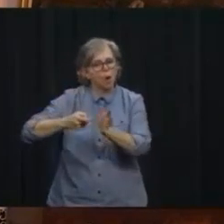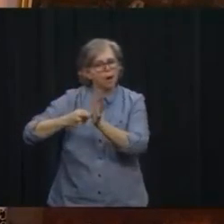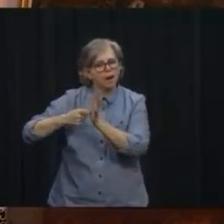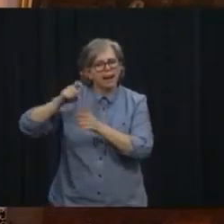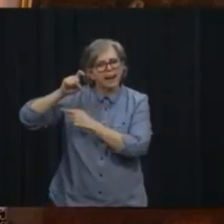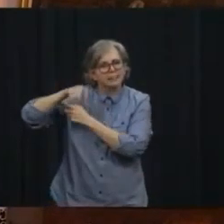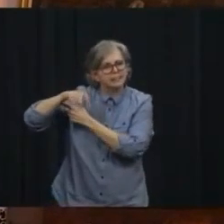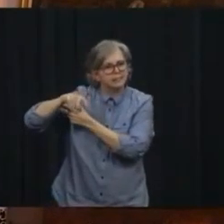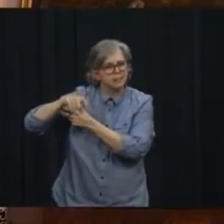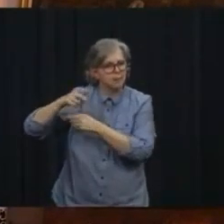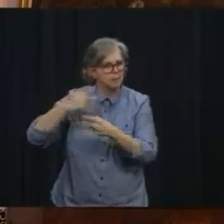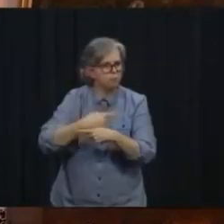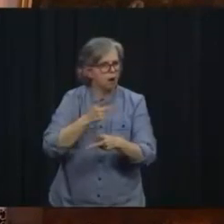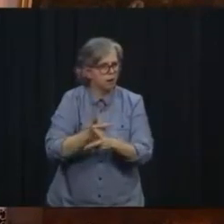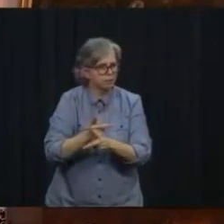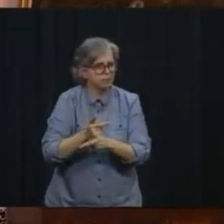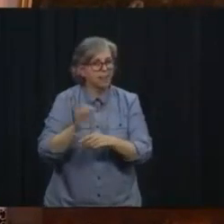to